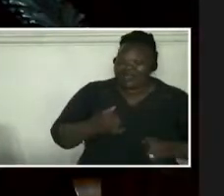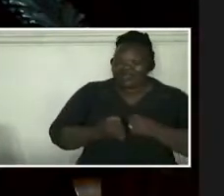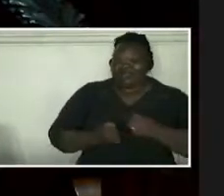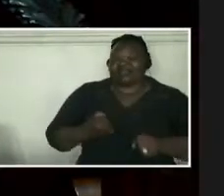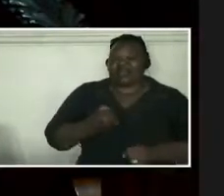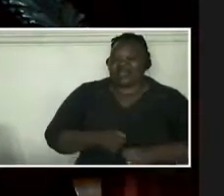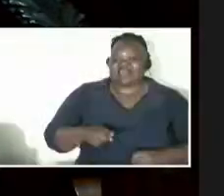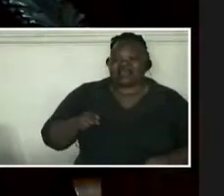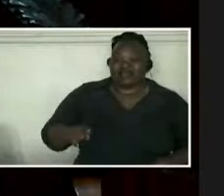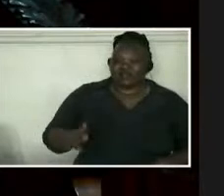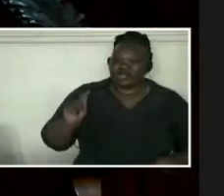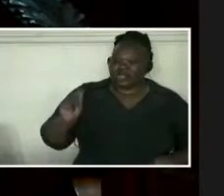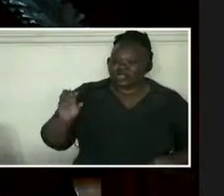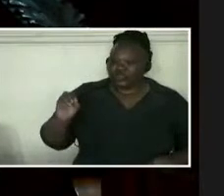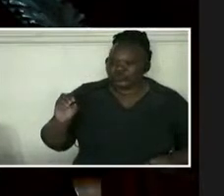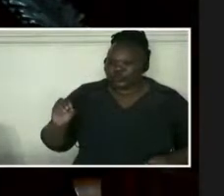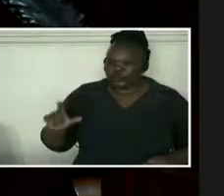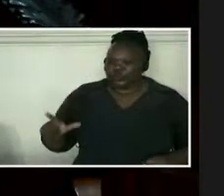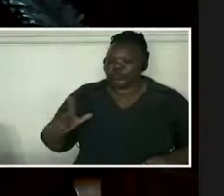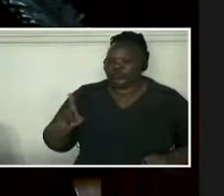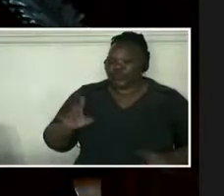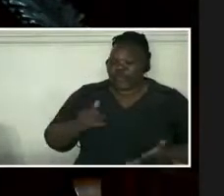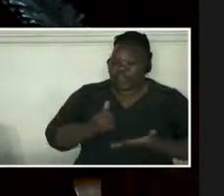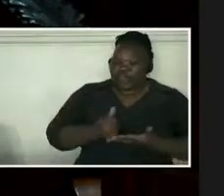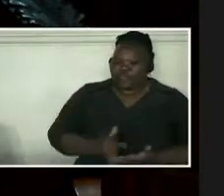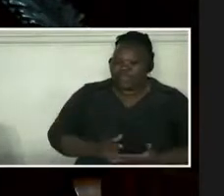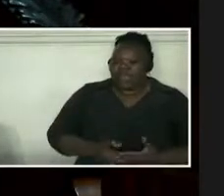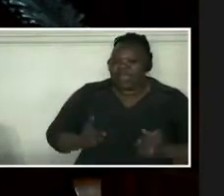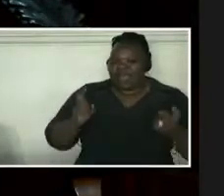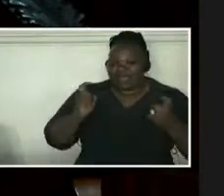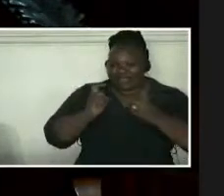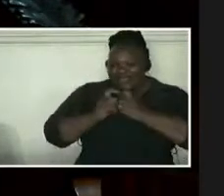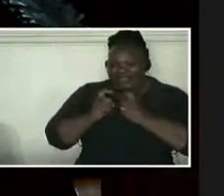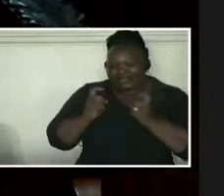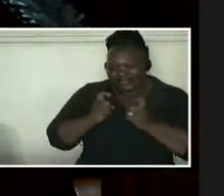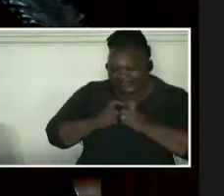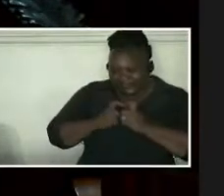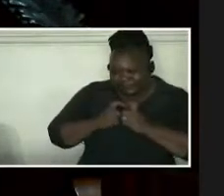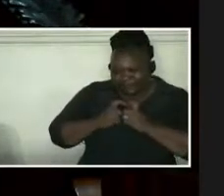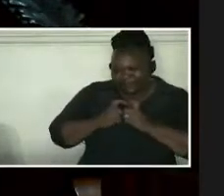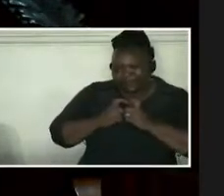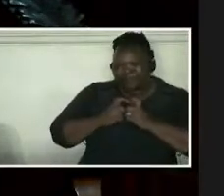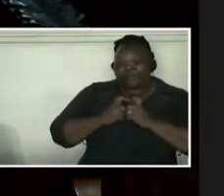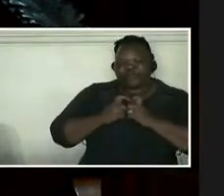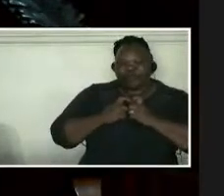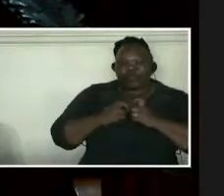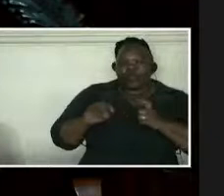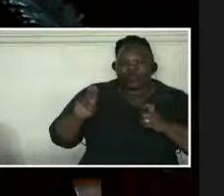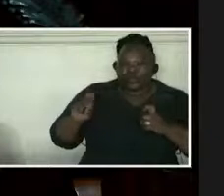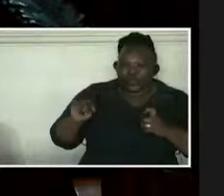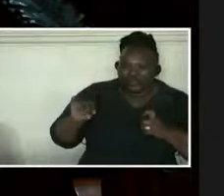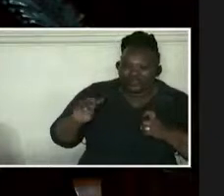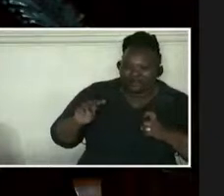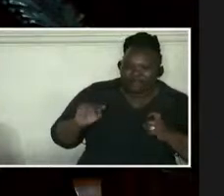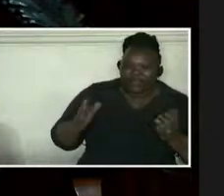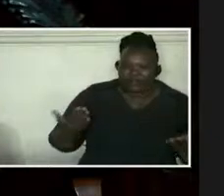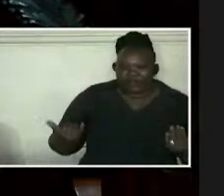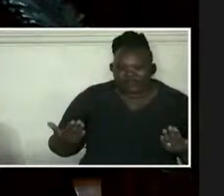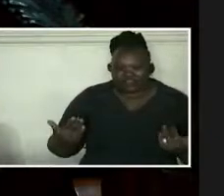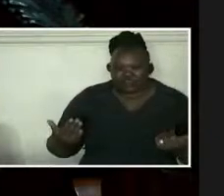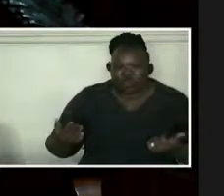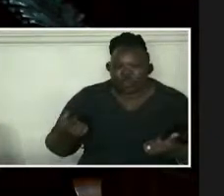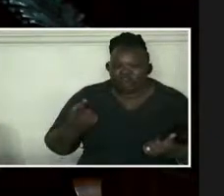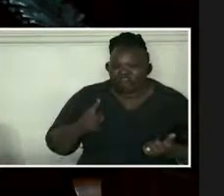assess and measure the performance of our health facilities against a uniform set of expectations of what